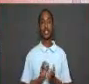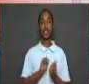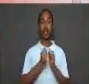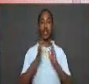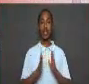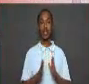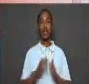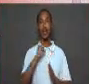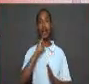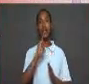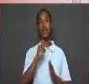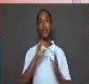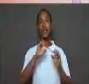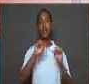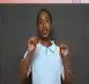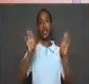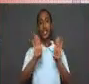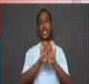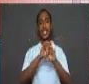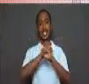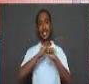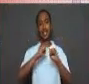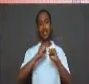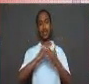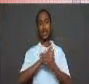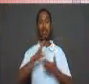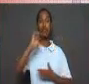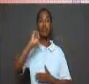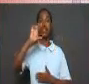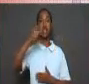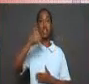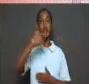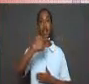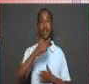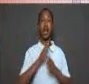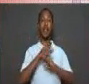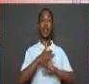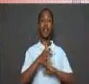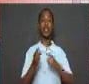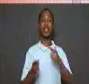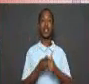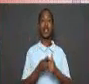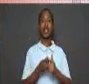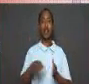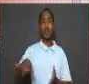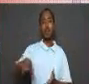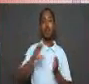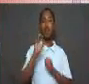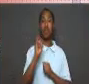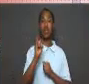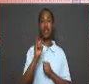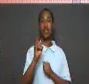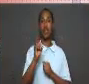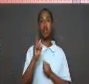converter is tilted to remove the slag, and after a second blow of oxygen, it is tilted